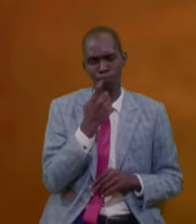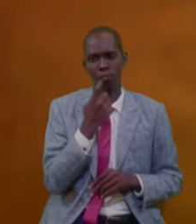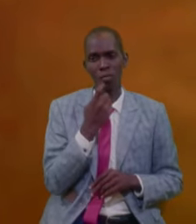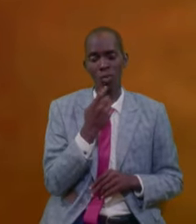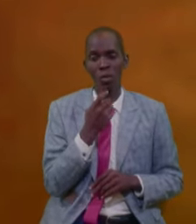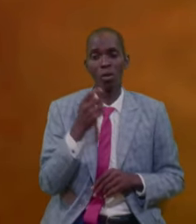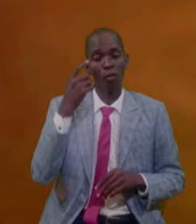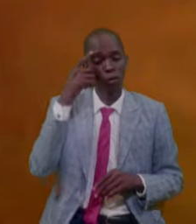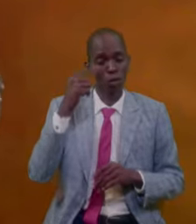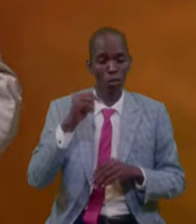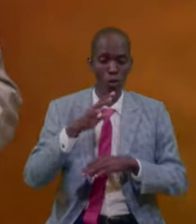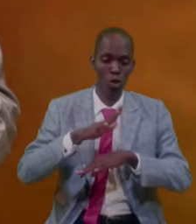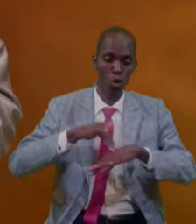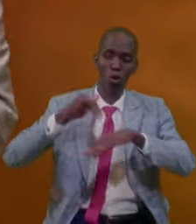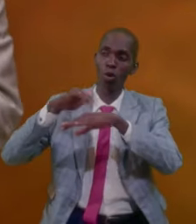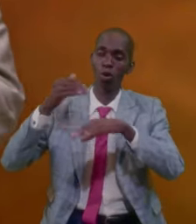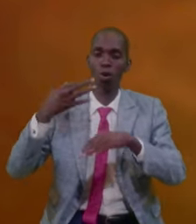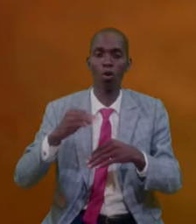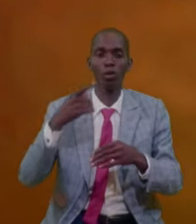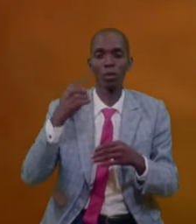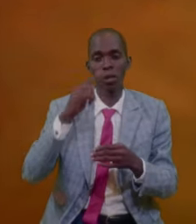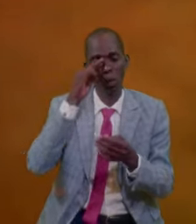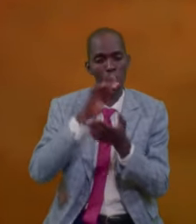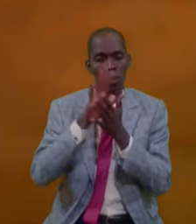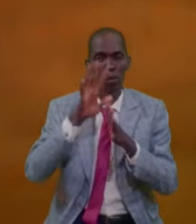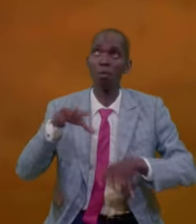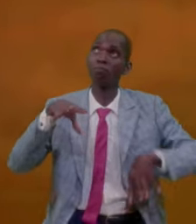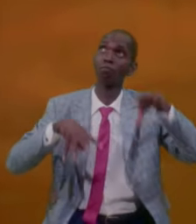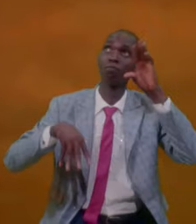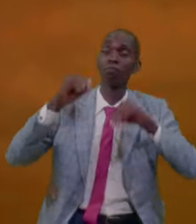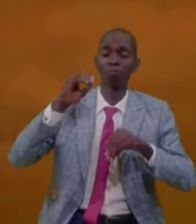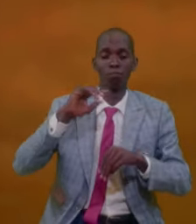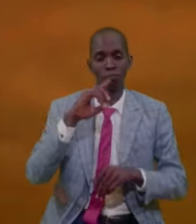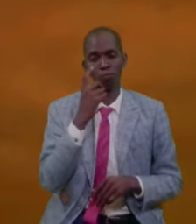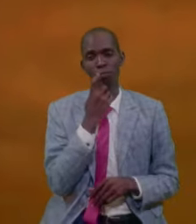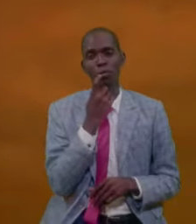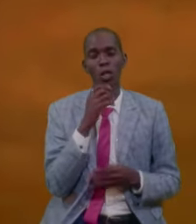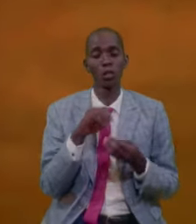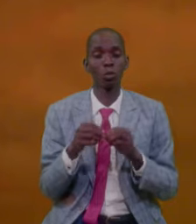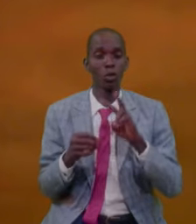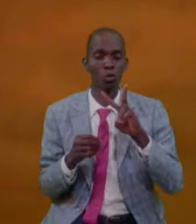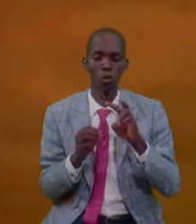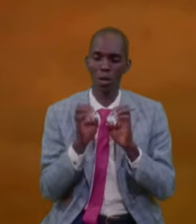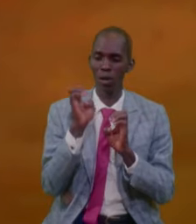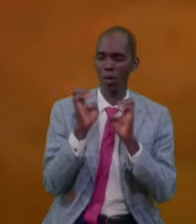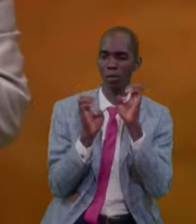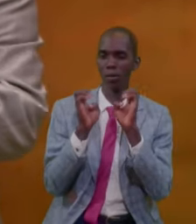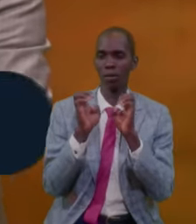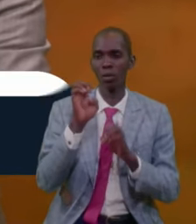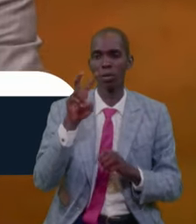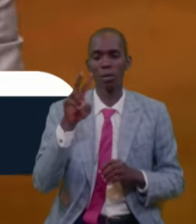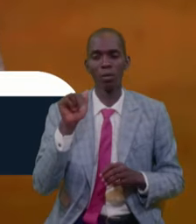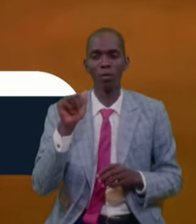saints up above? We're looking at number two here. Number two, evaluate your